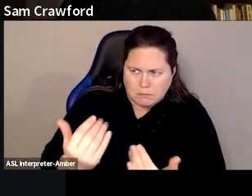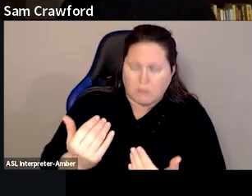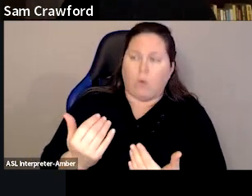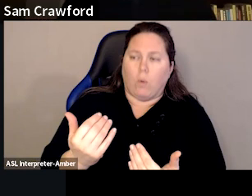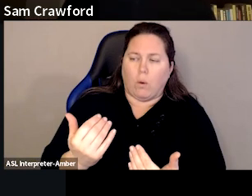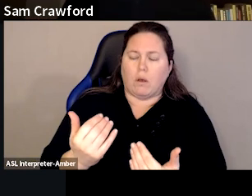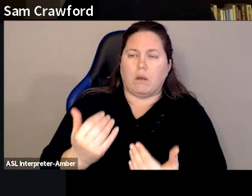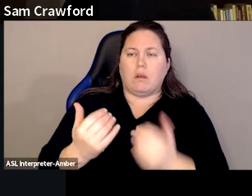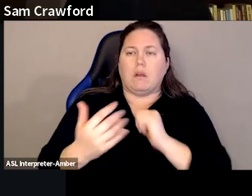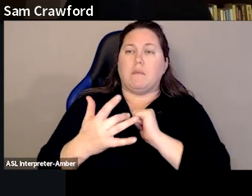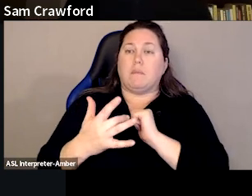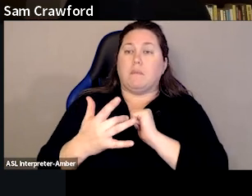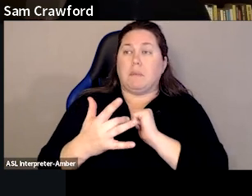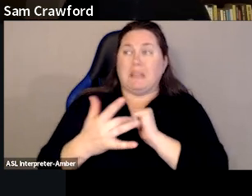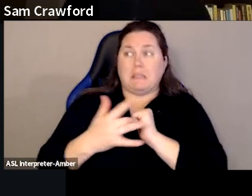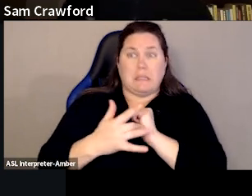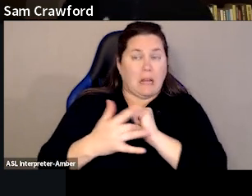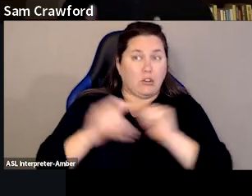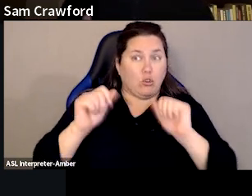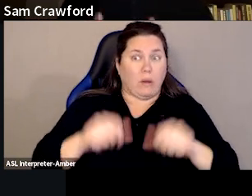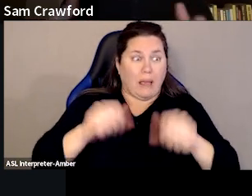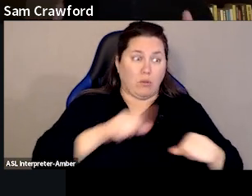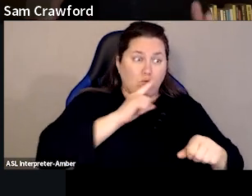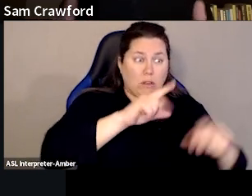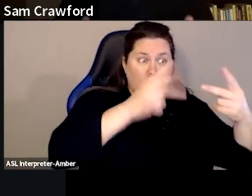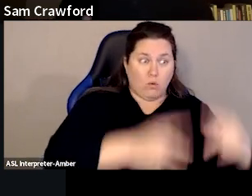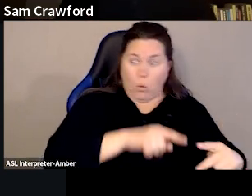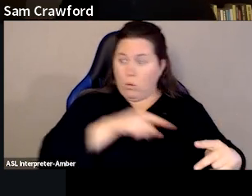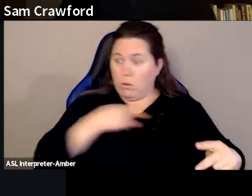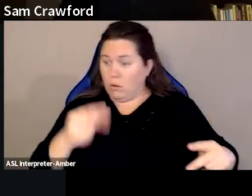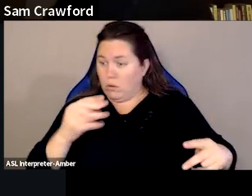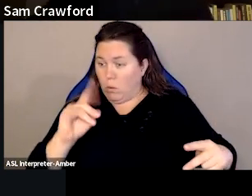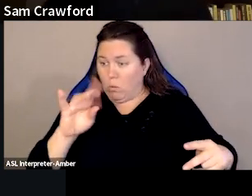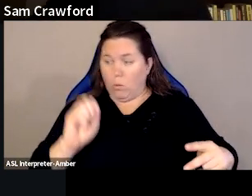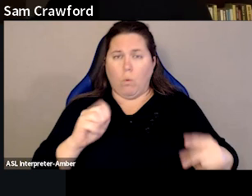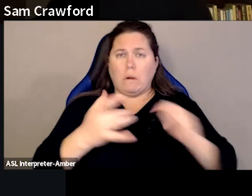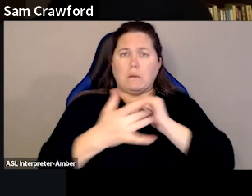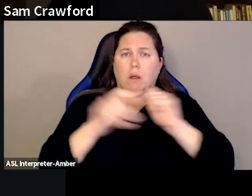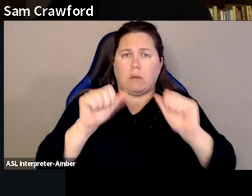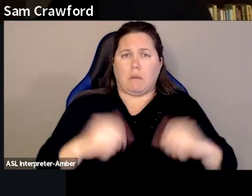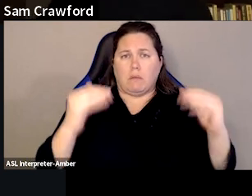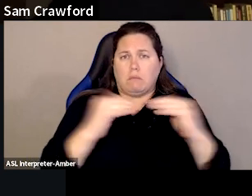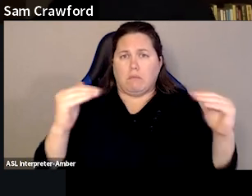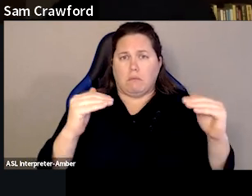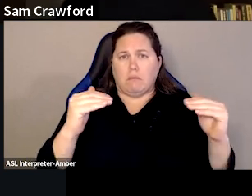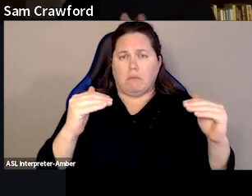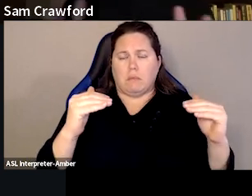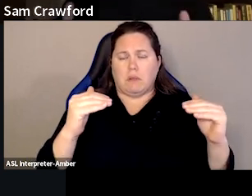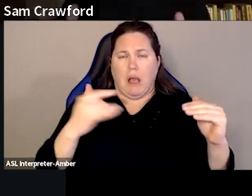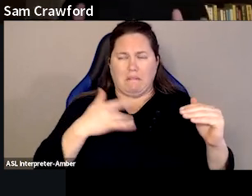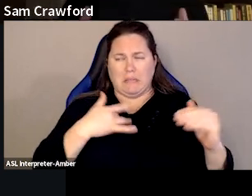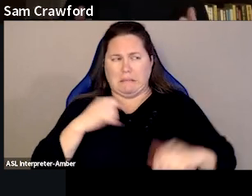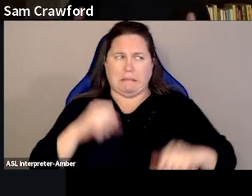much unbridled with no code. You don't have to second guess every single request that you make. And over time, this is going